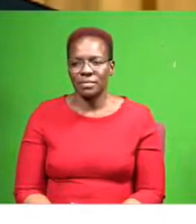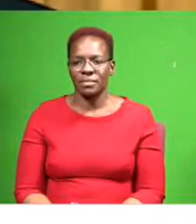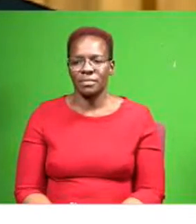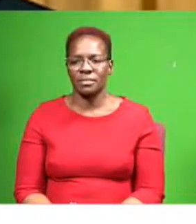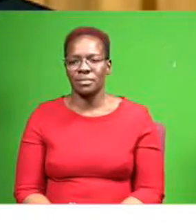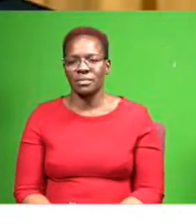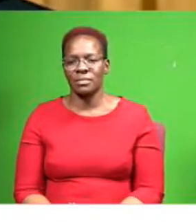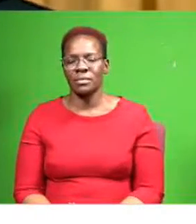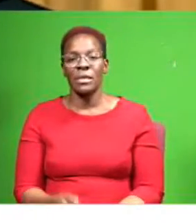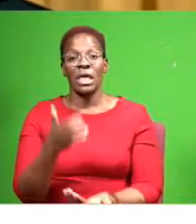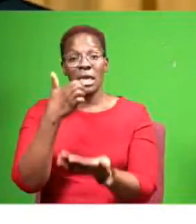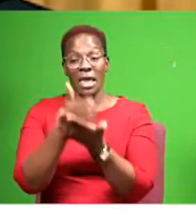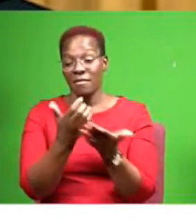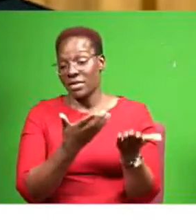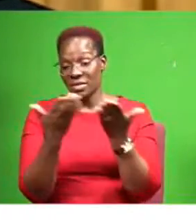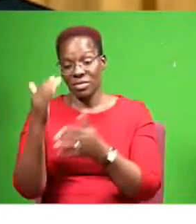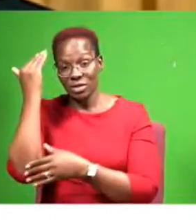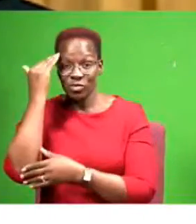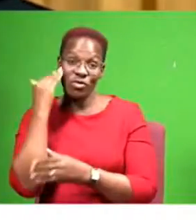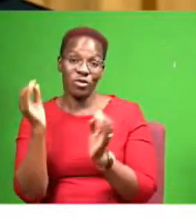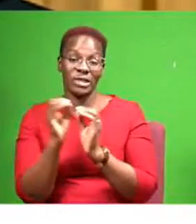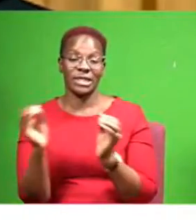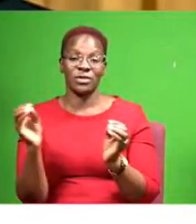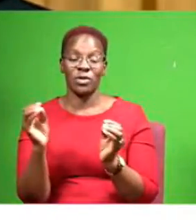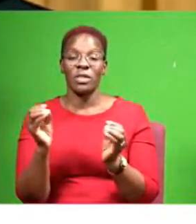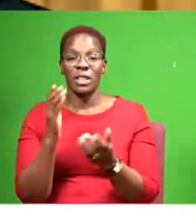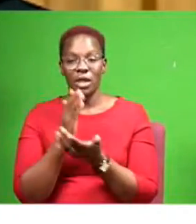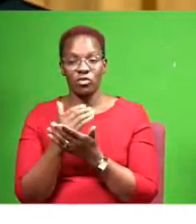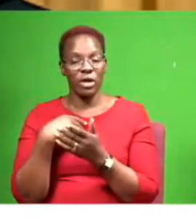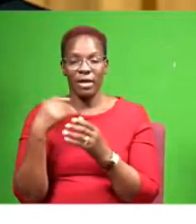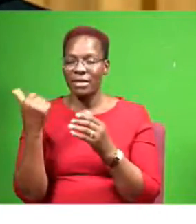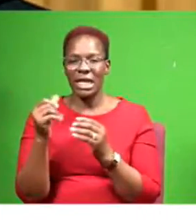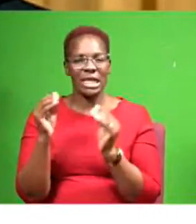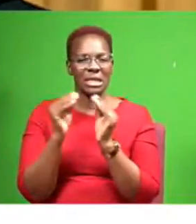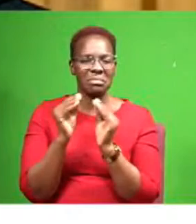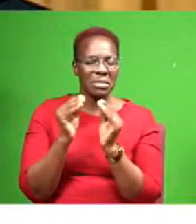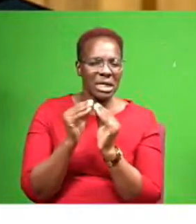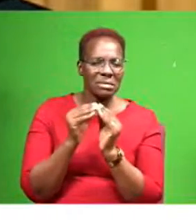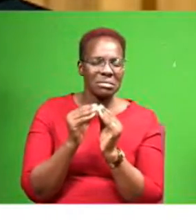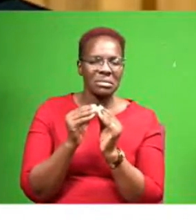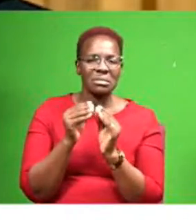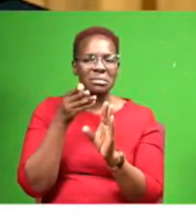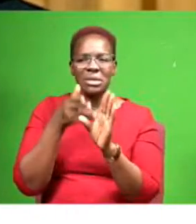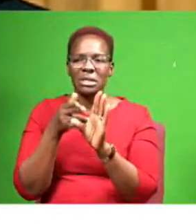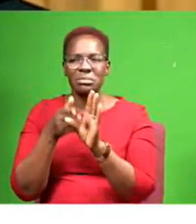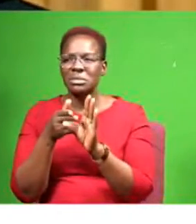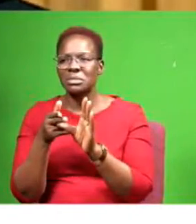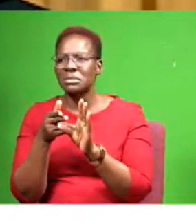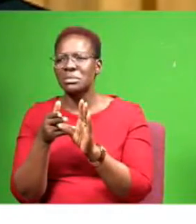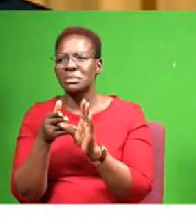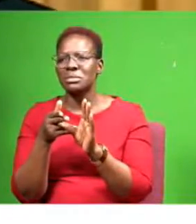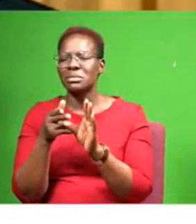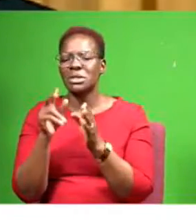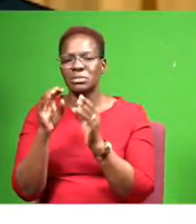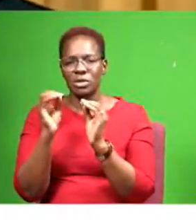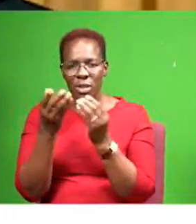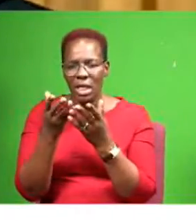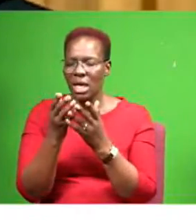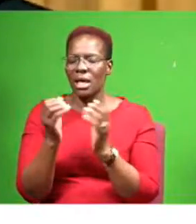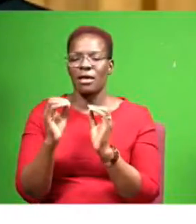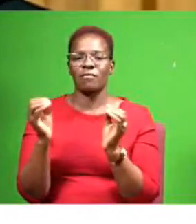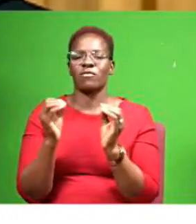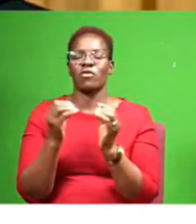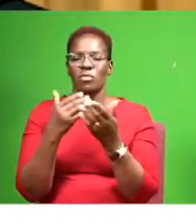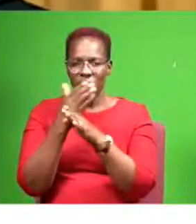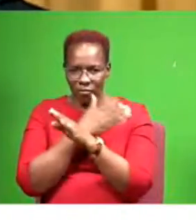No evidence was laid before the court to prove that there was any meaningful public participation before the collection of signatures in support